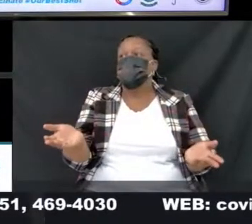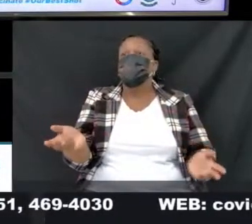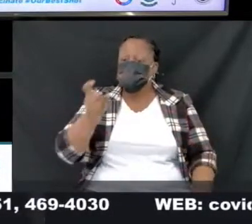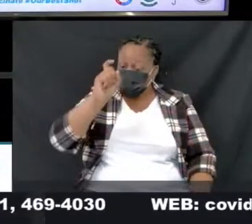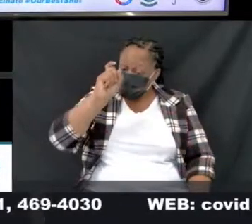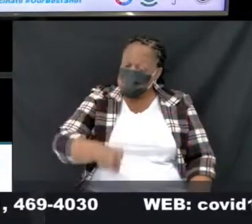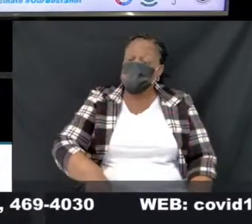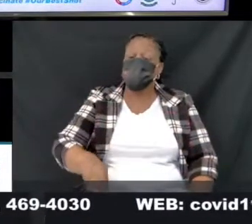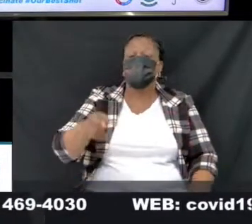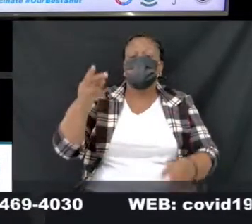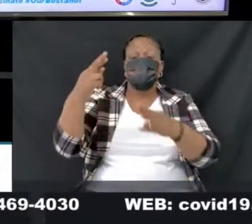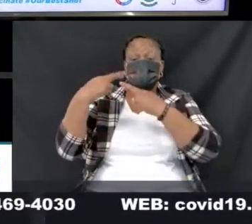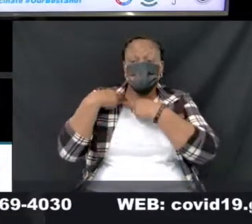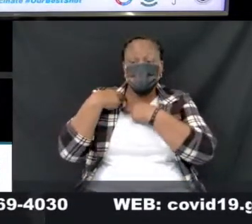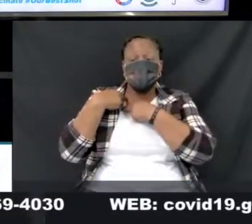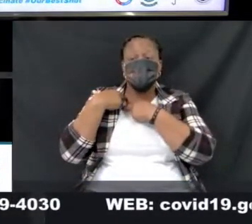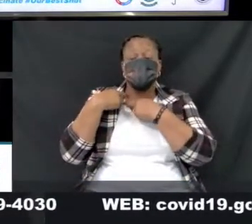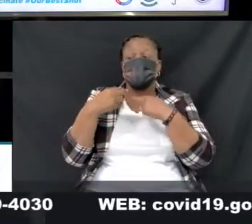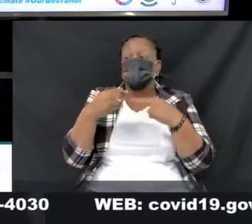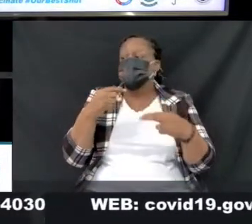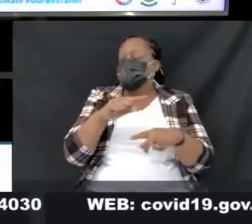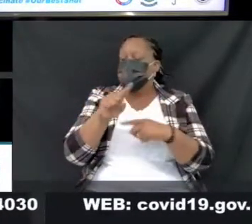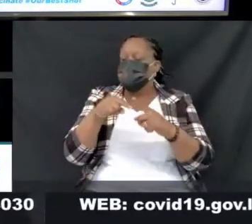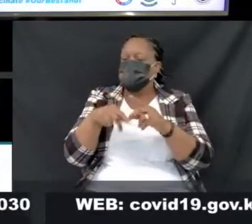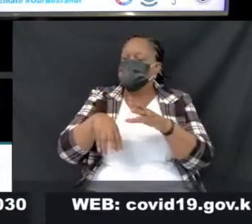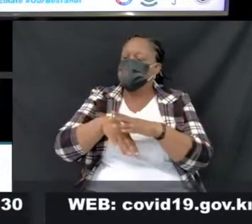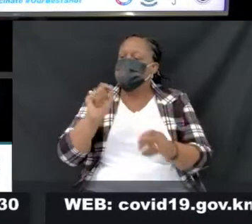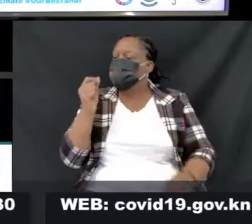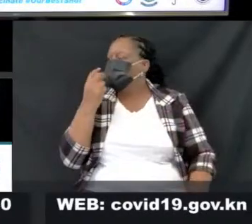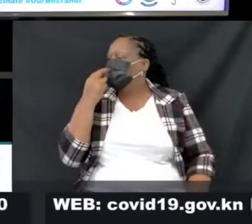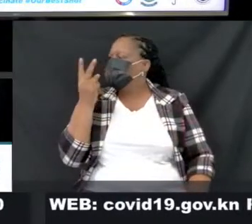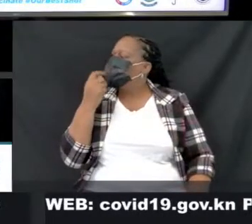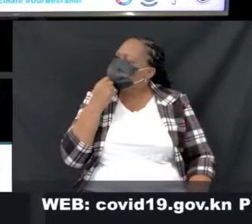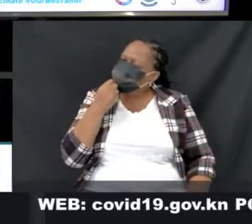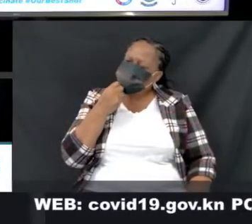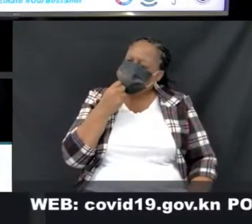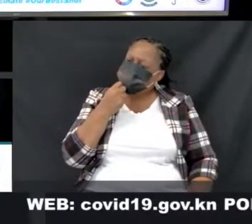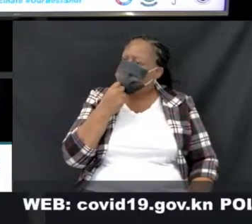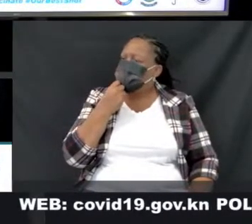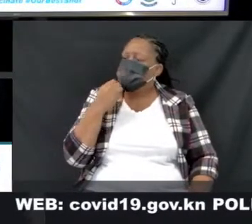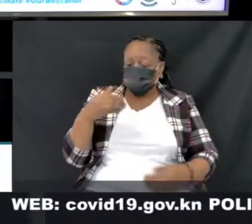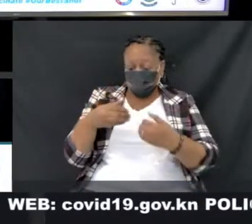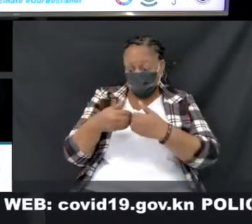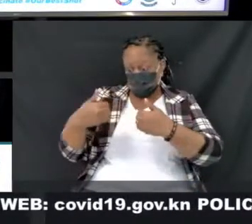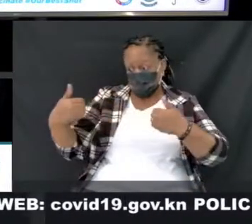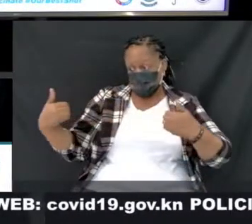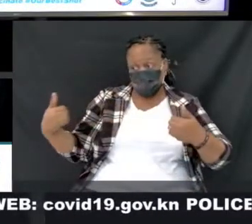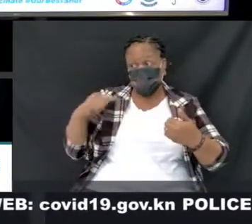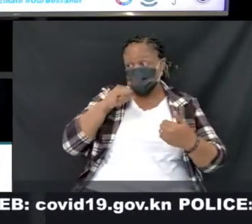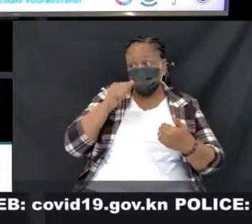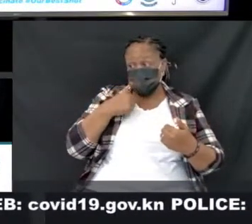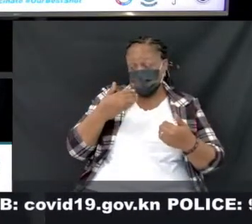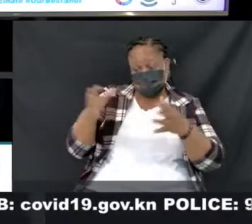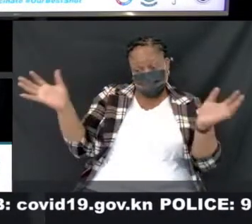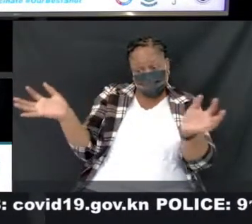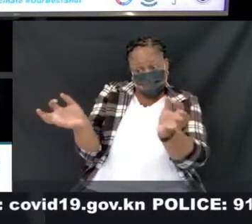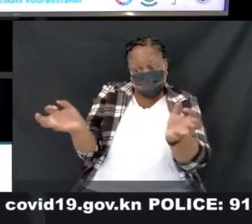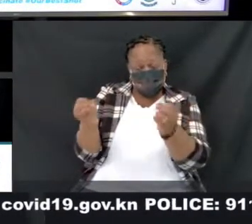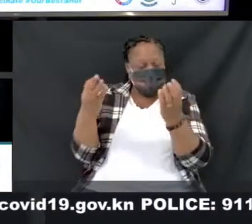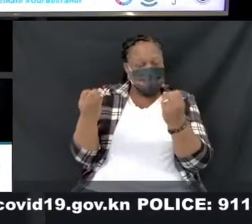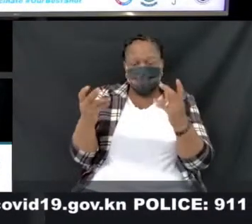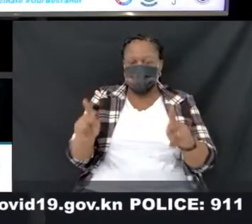for limiting their exposure when they go out in mass gatherings by keeping a safe distance from others, and they should be encouraged to